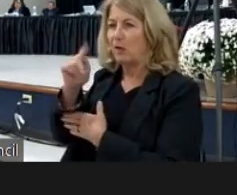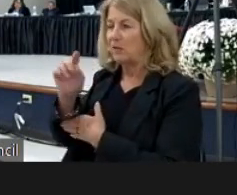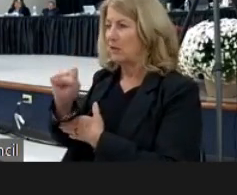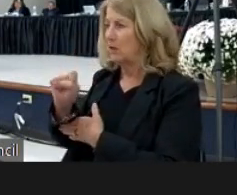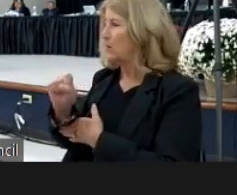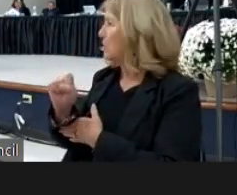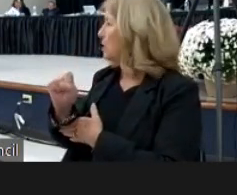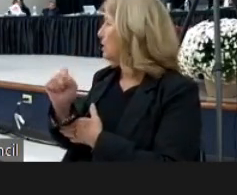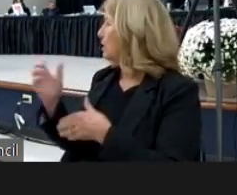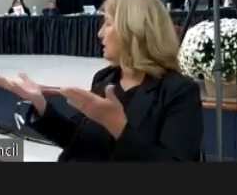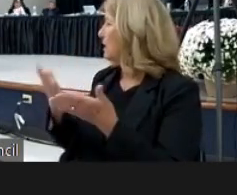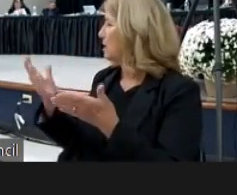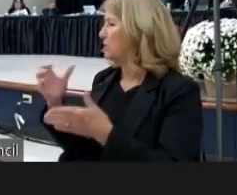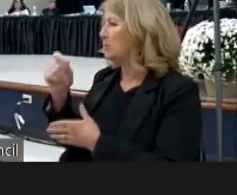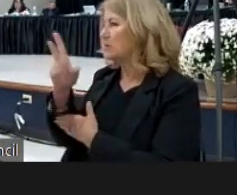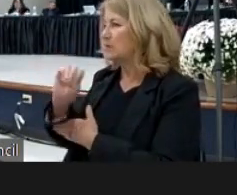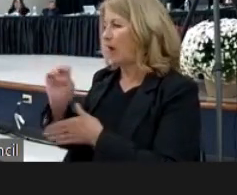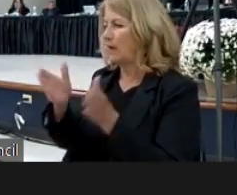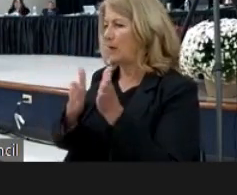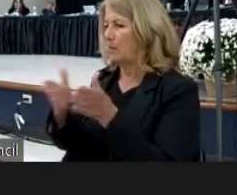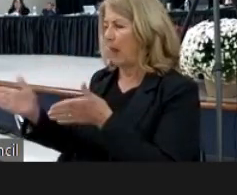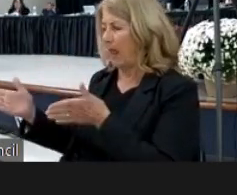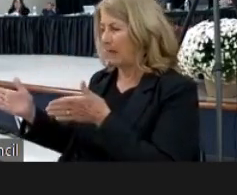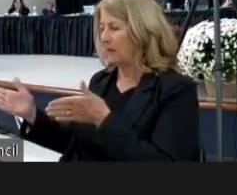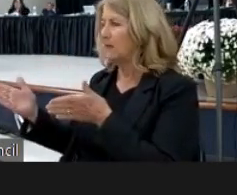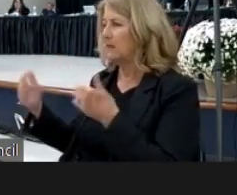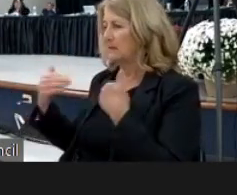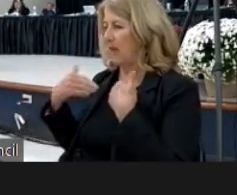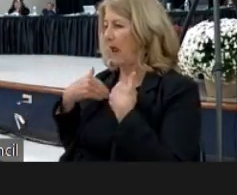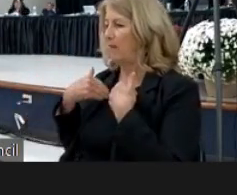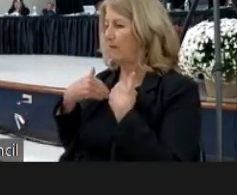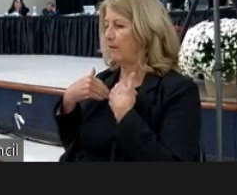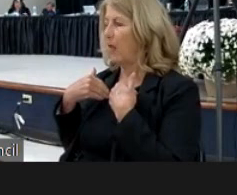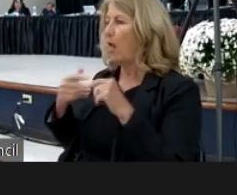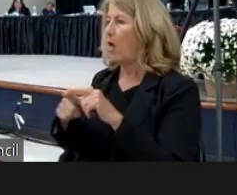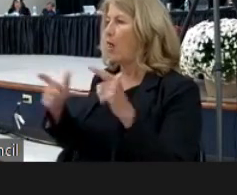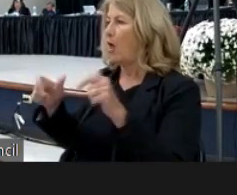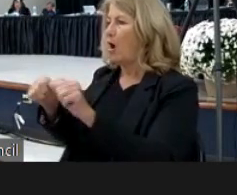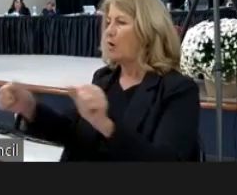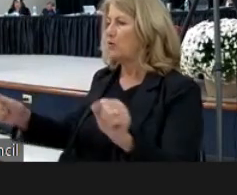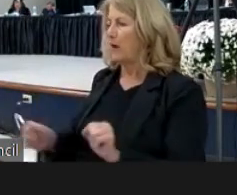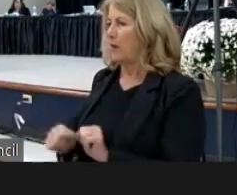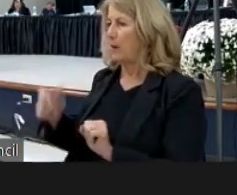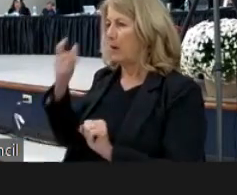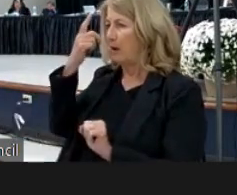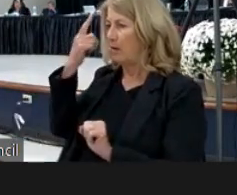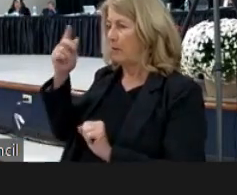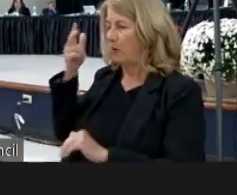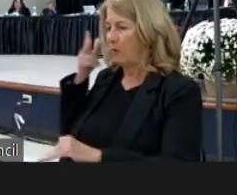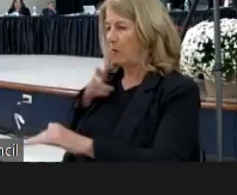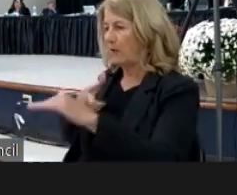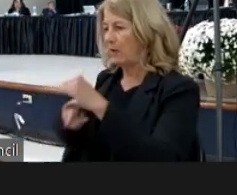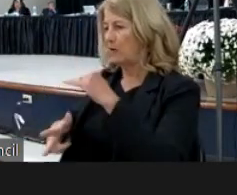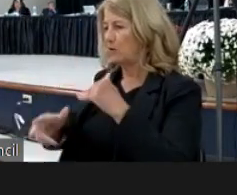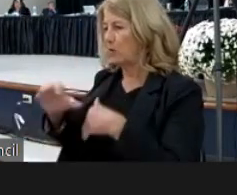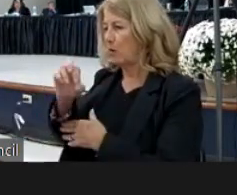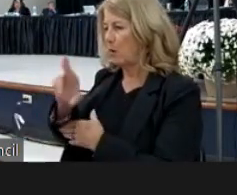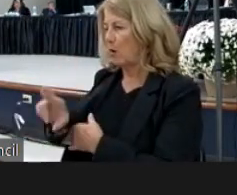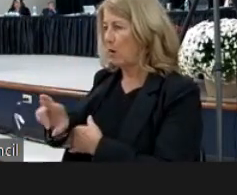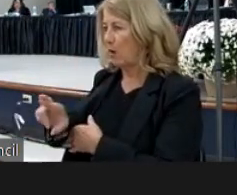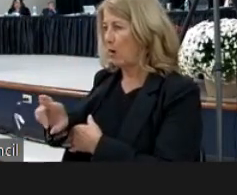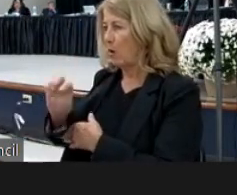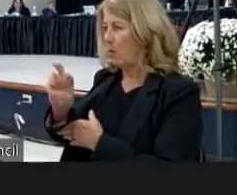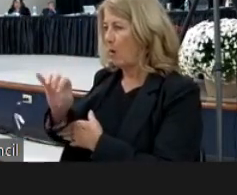Here's their site plan. It does have a large area for queuing into the car wash. This is Marketplace Drive up